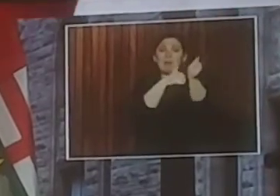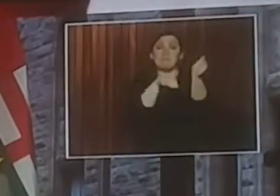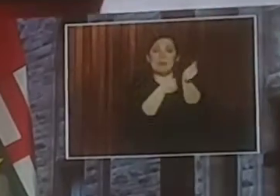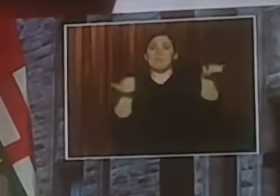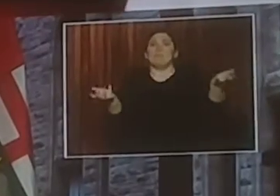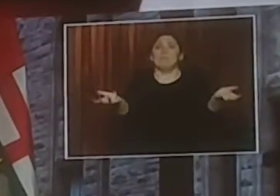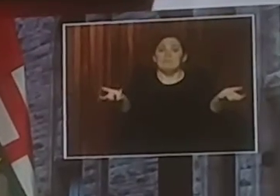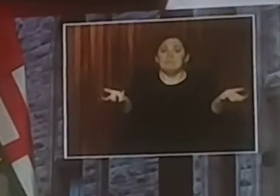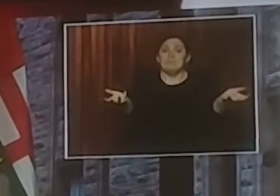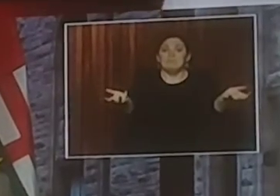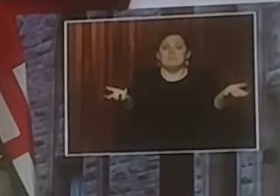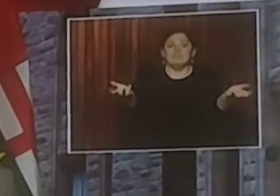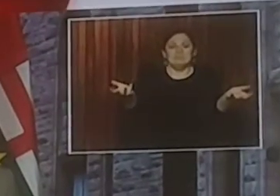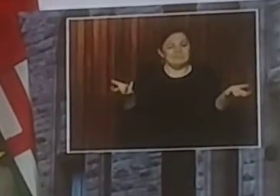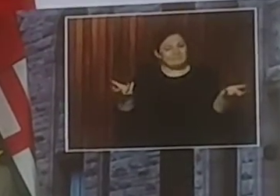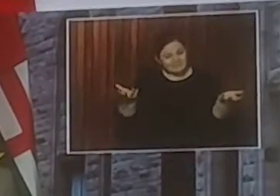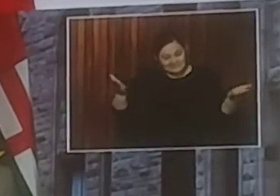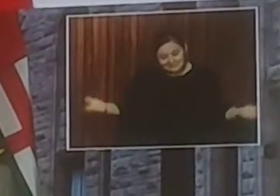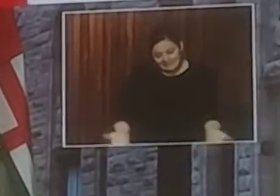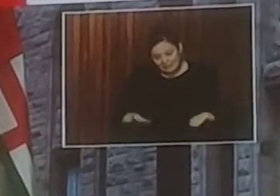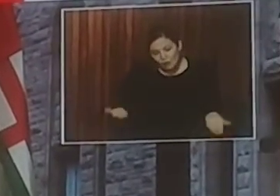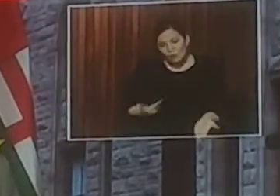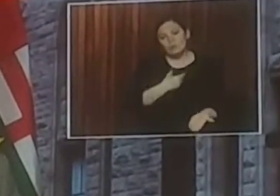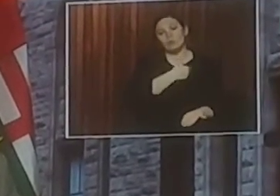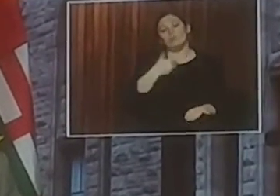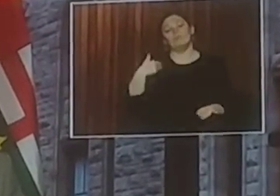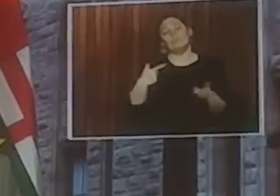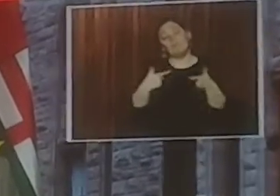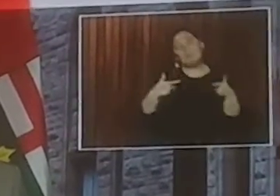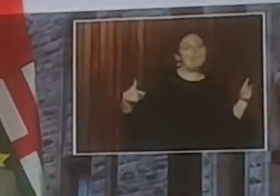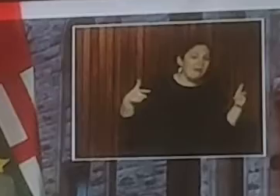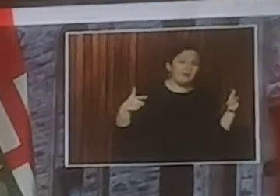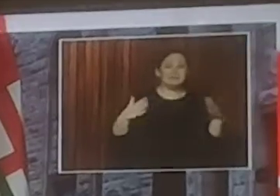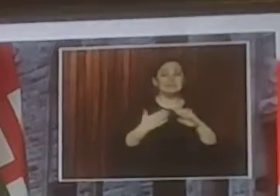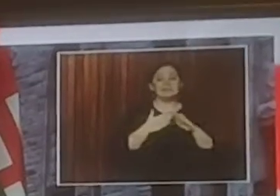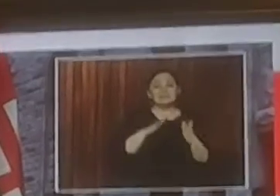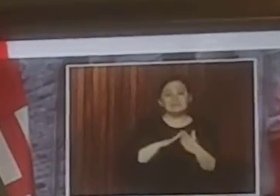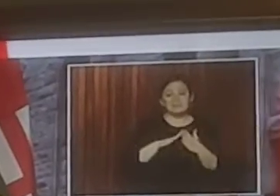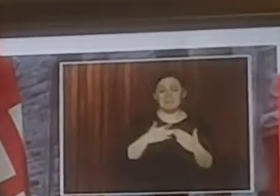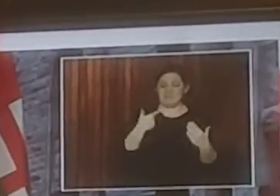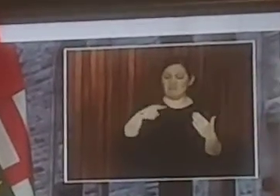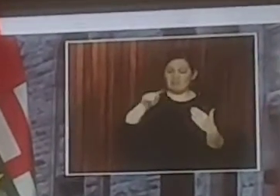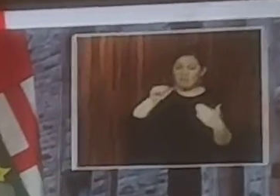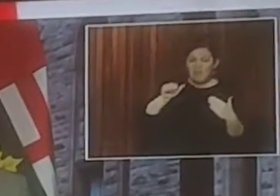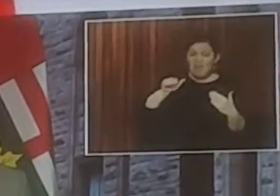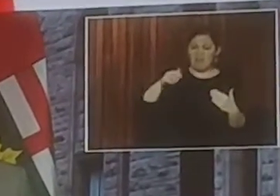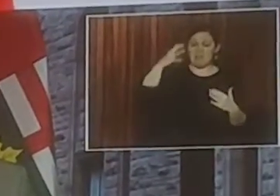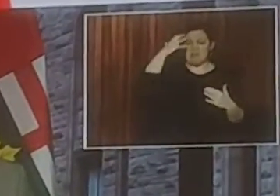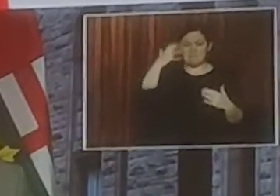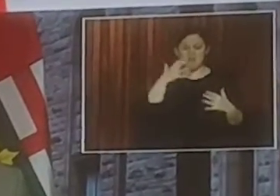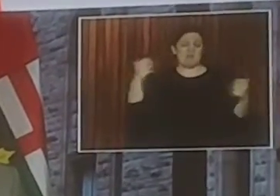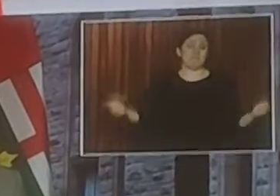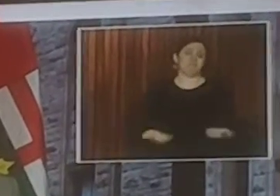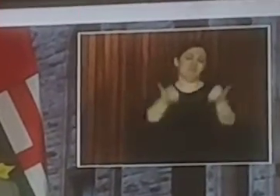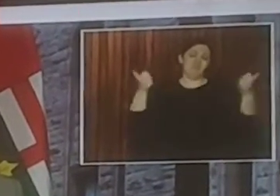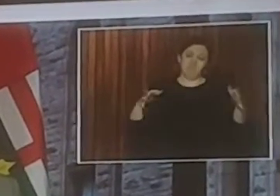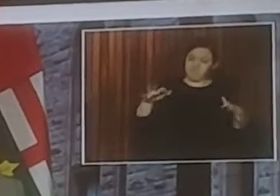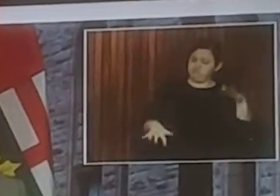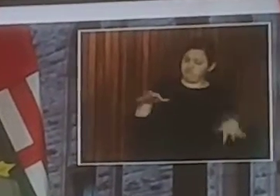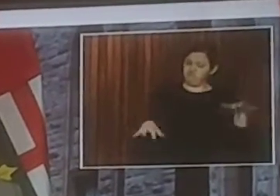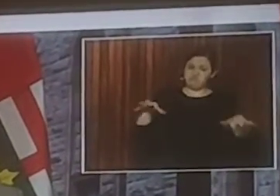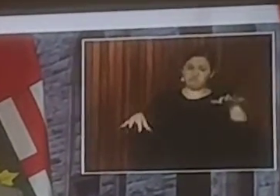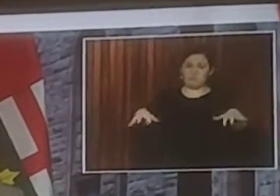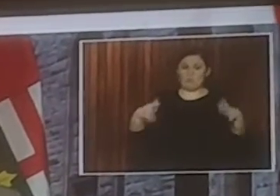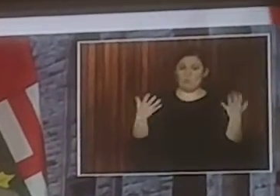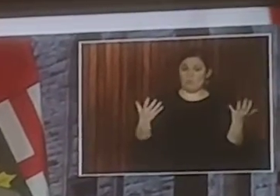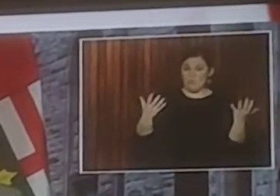area. So by going up there, you may be putting yourself at risk and putting a greater pressure on the local community that they're not ready to